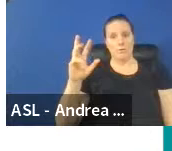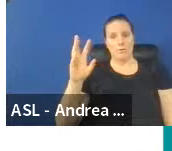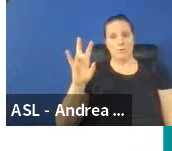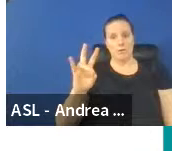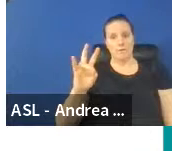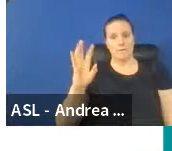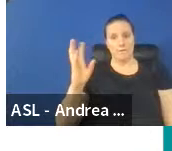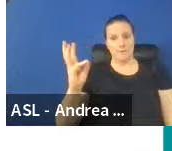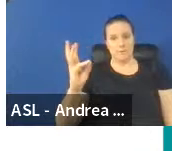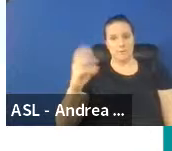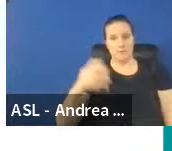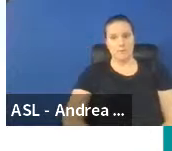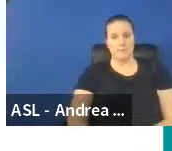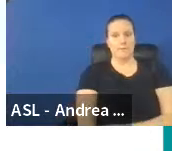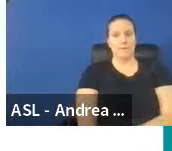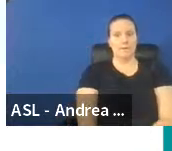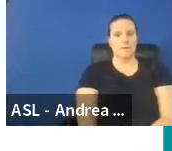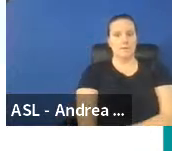701376.